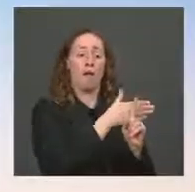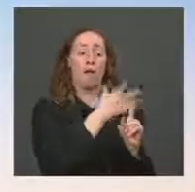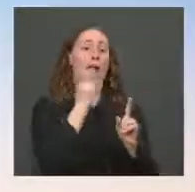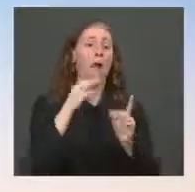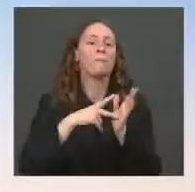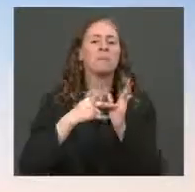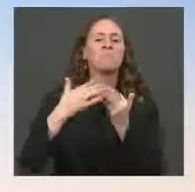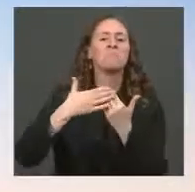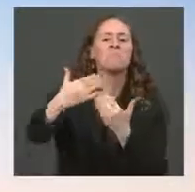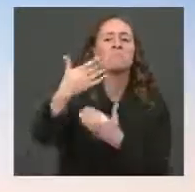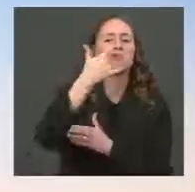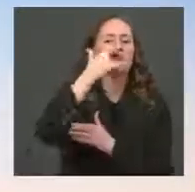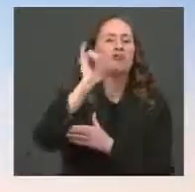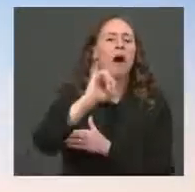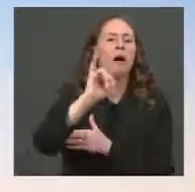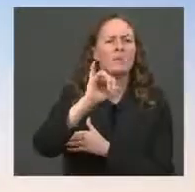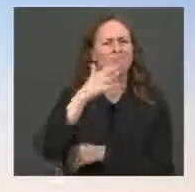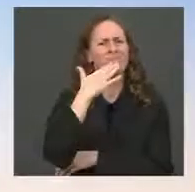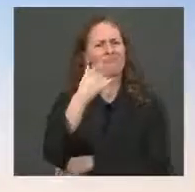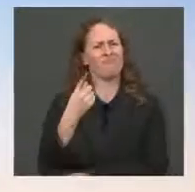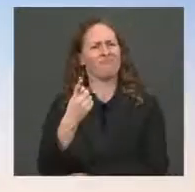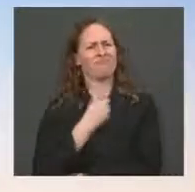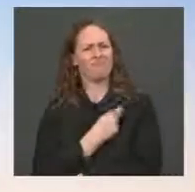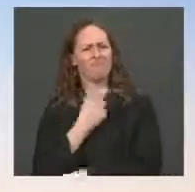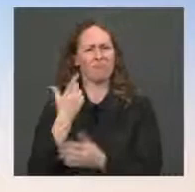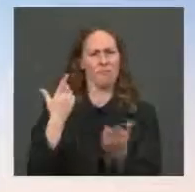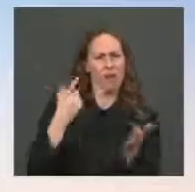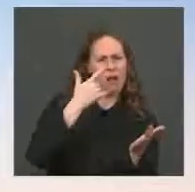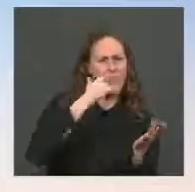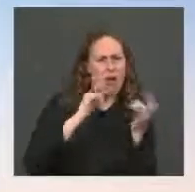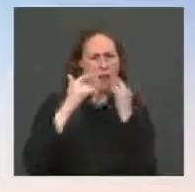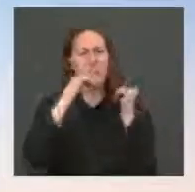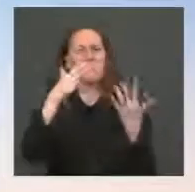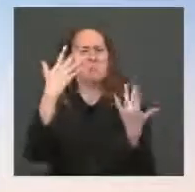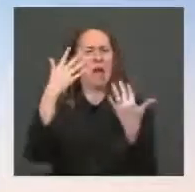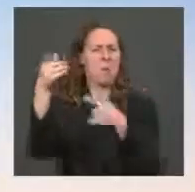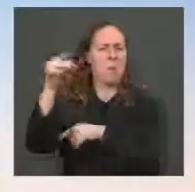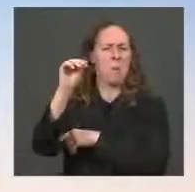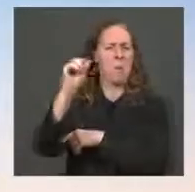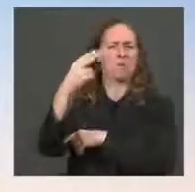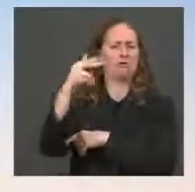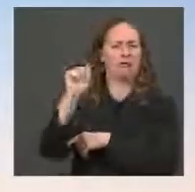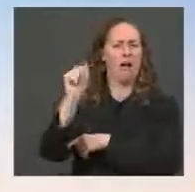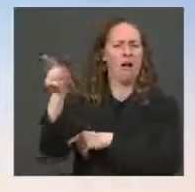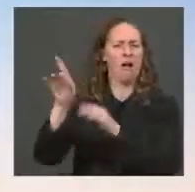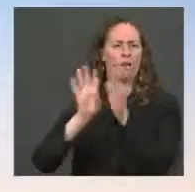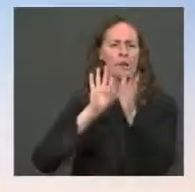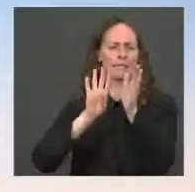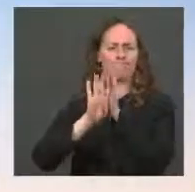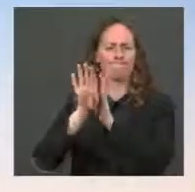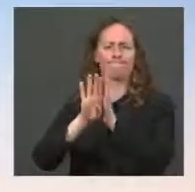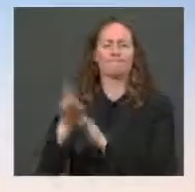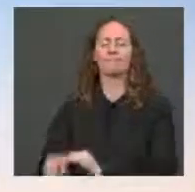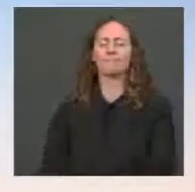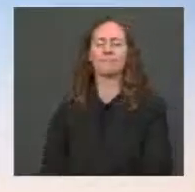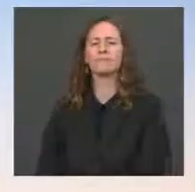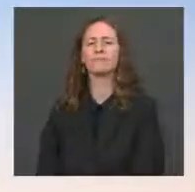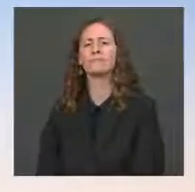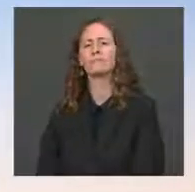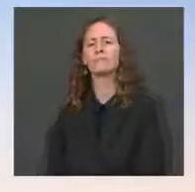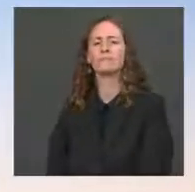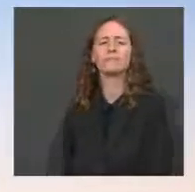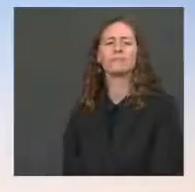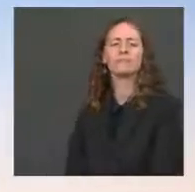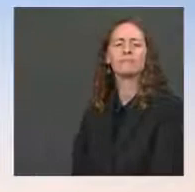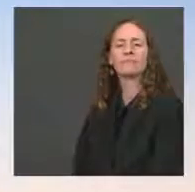these requirements will look like, and that's what OSHA's working on now. Go ahead. Thanks, Ben. You said you don't want to respond to unconfirmed